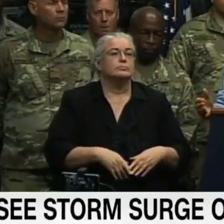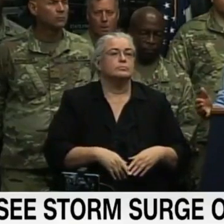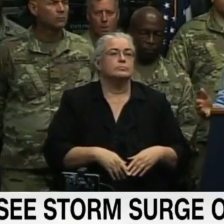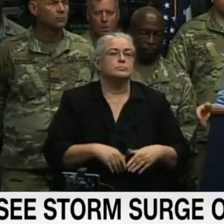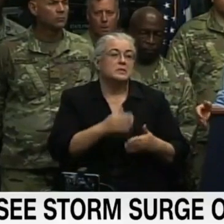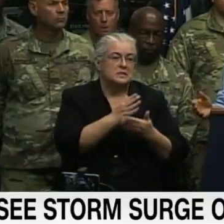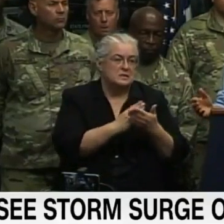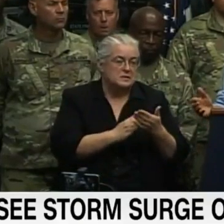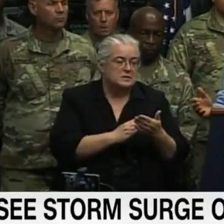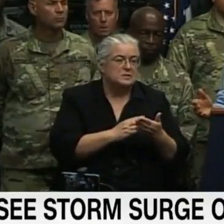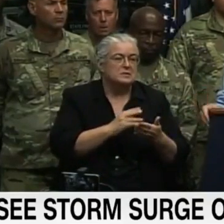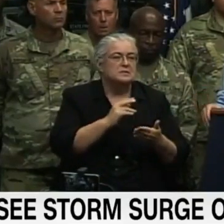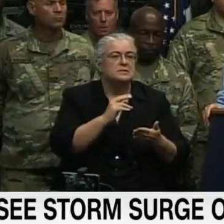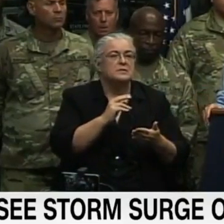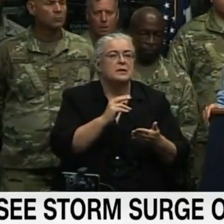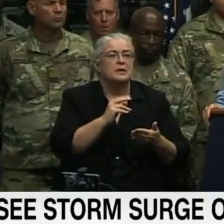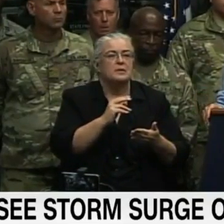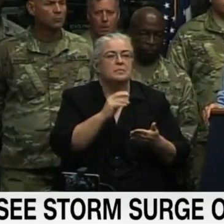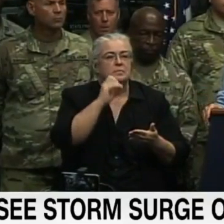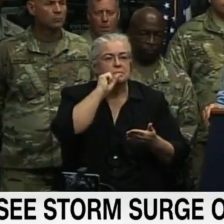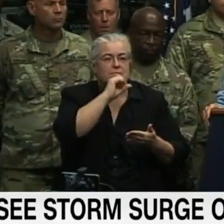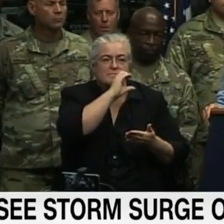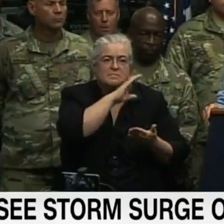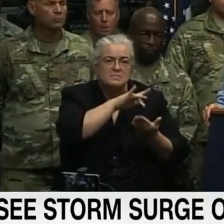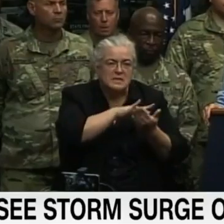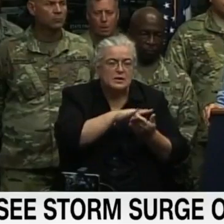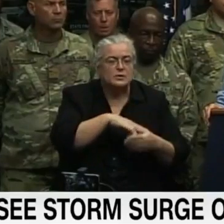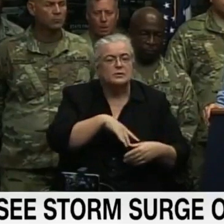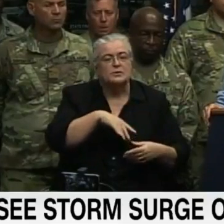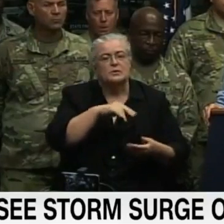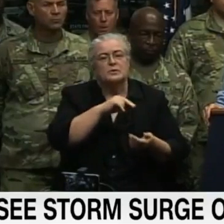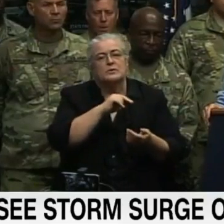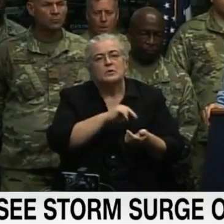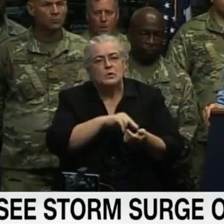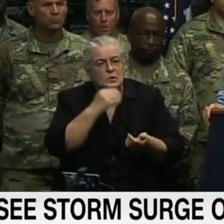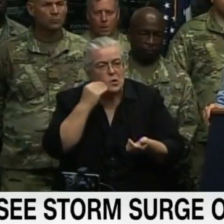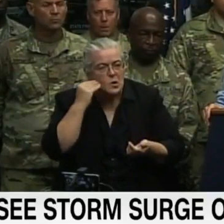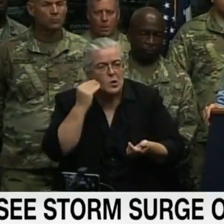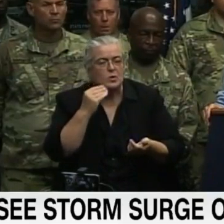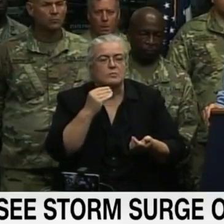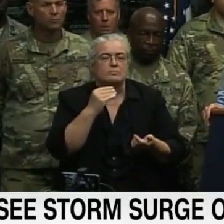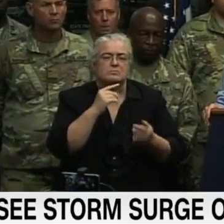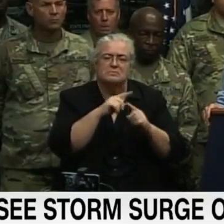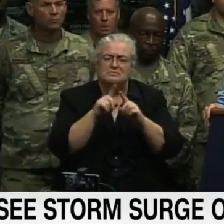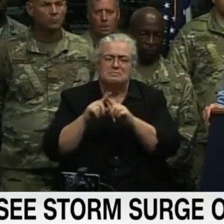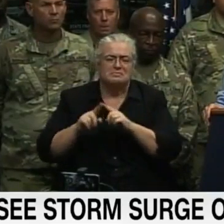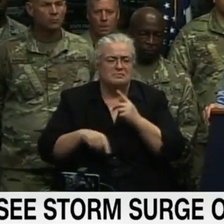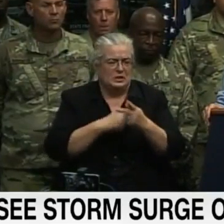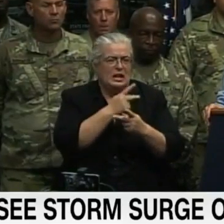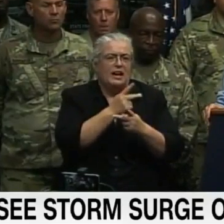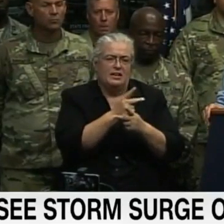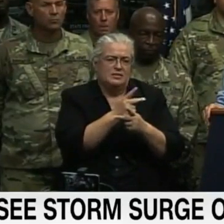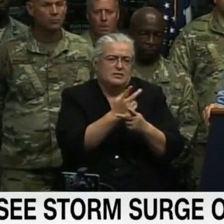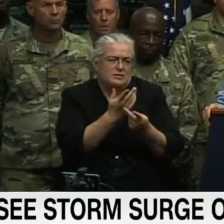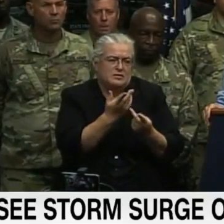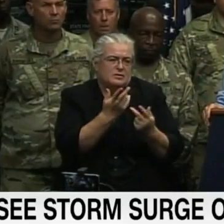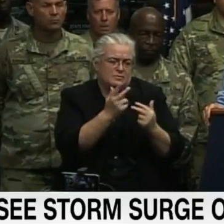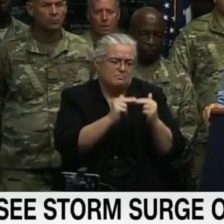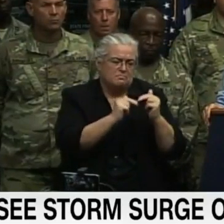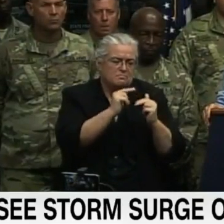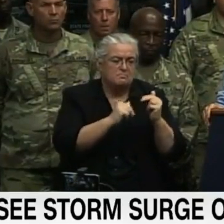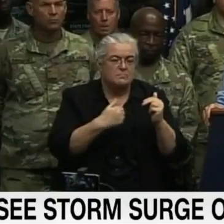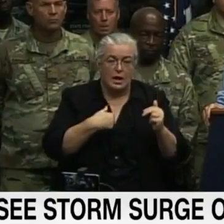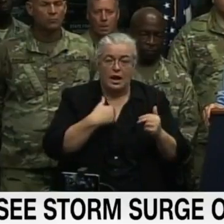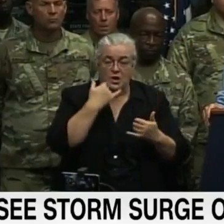nursing homes, skilled nursing, a variety of facilities. I did a call with a lot of them last